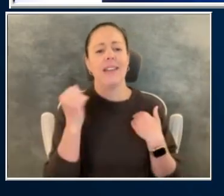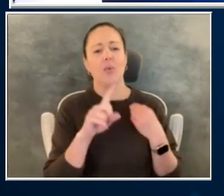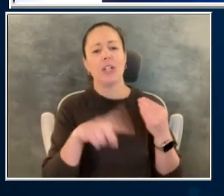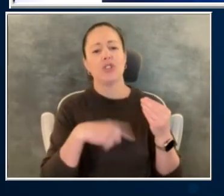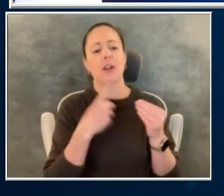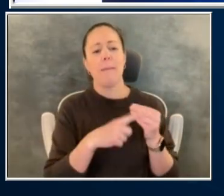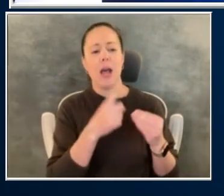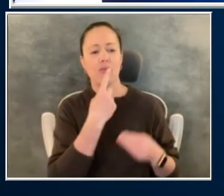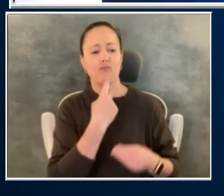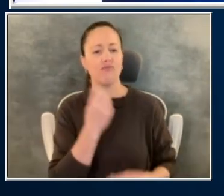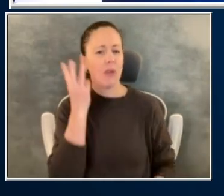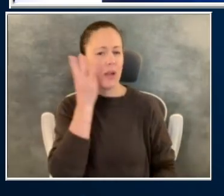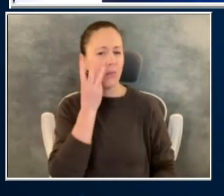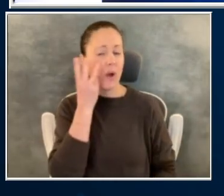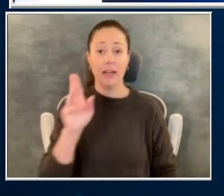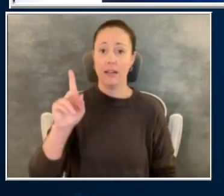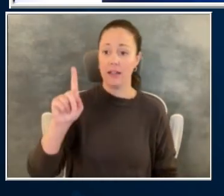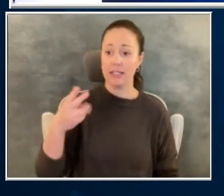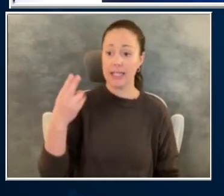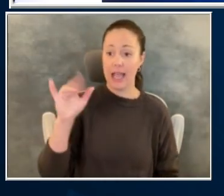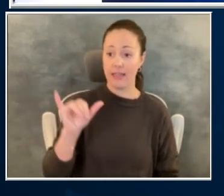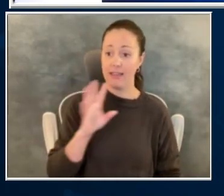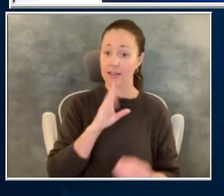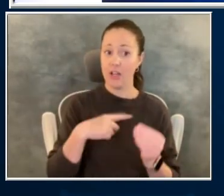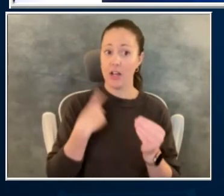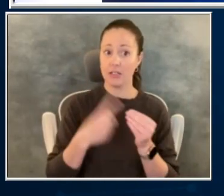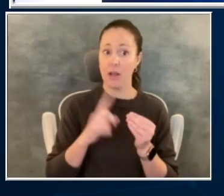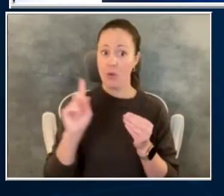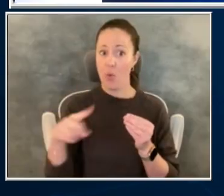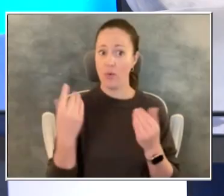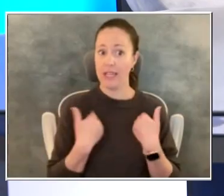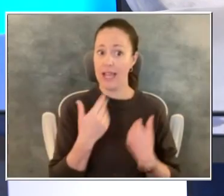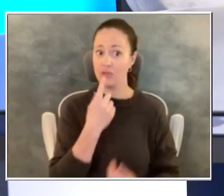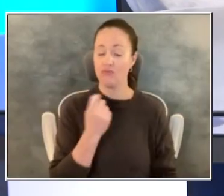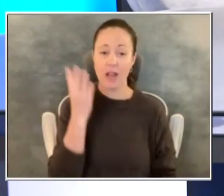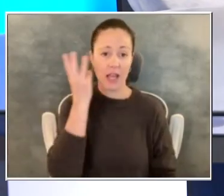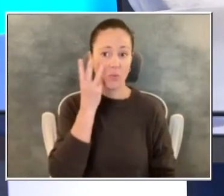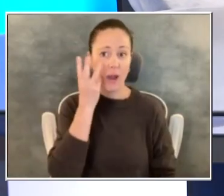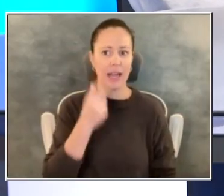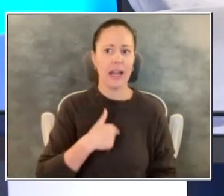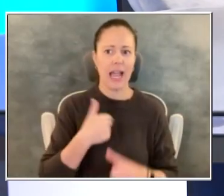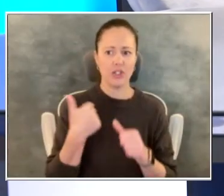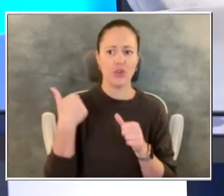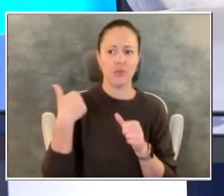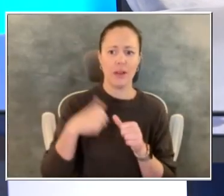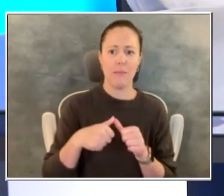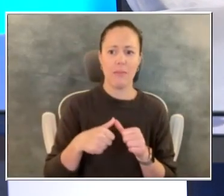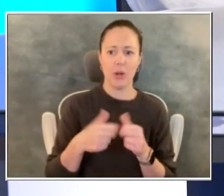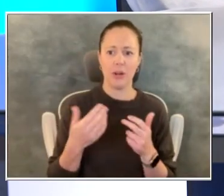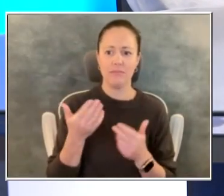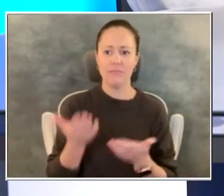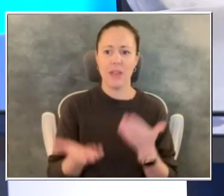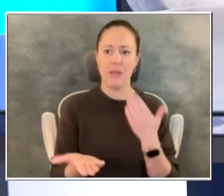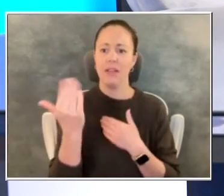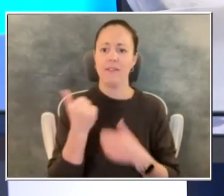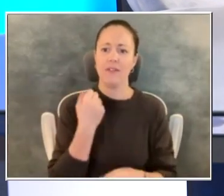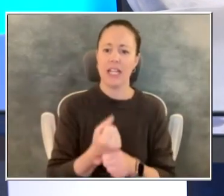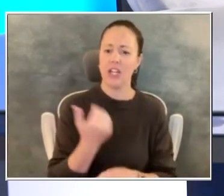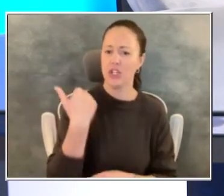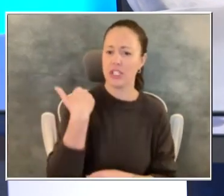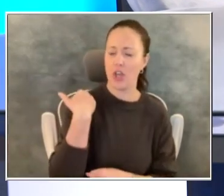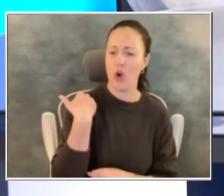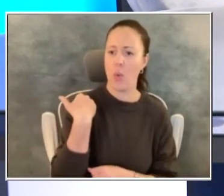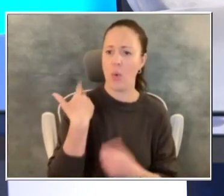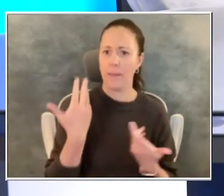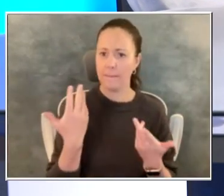Kathy talked about how she only has red wine. I do remember about 15 years ago, there was a time when I